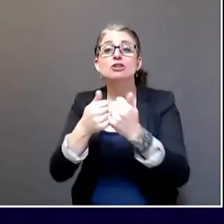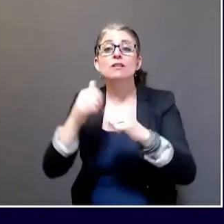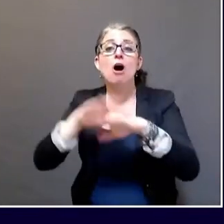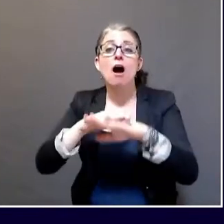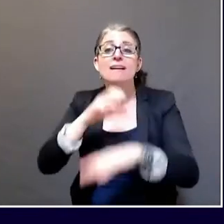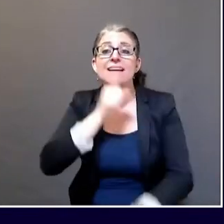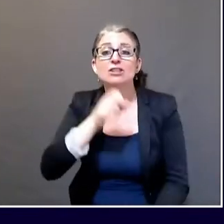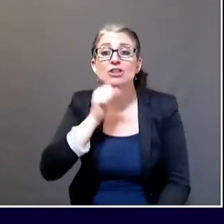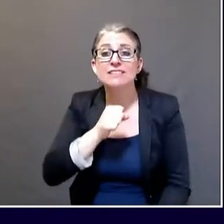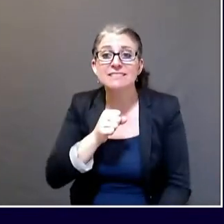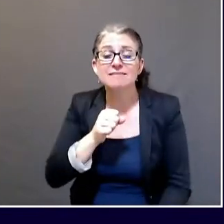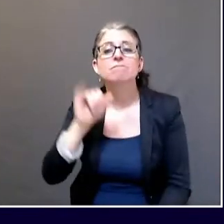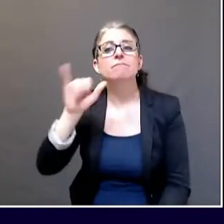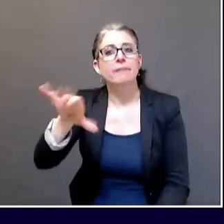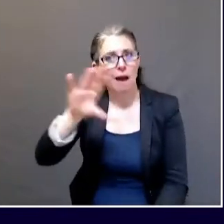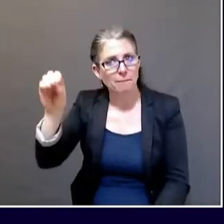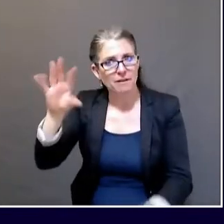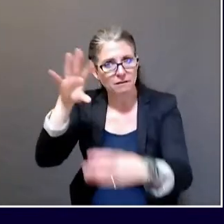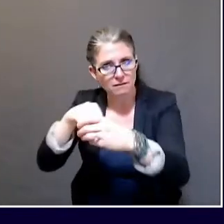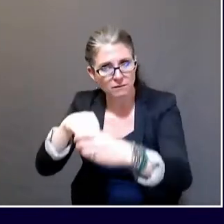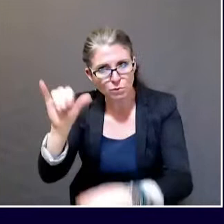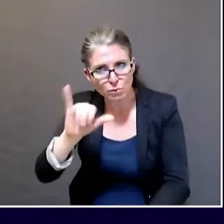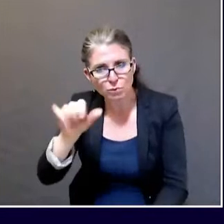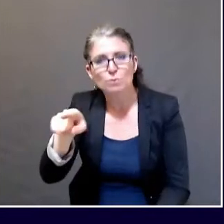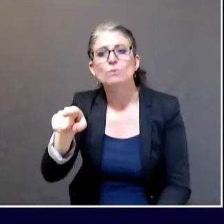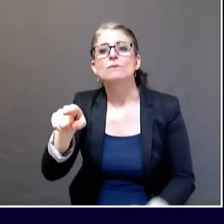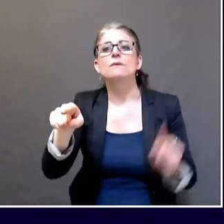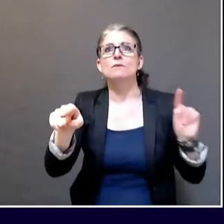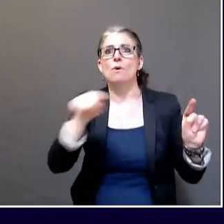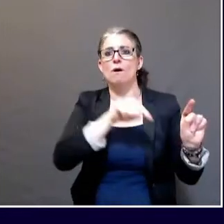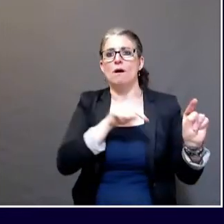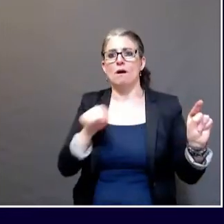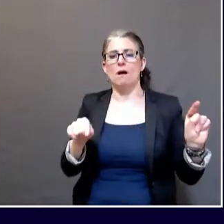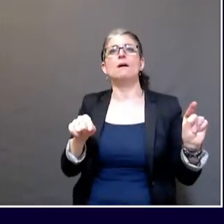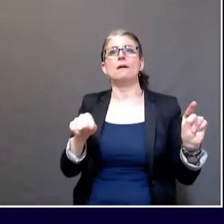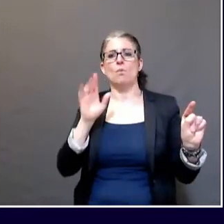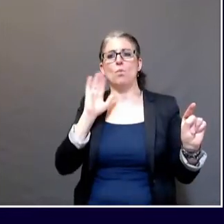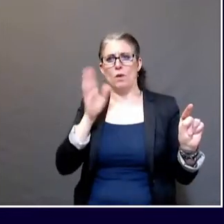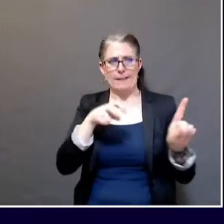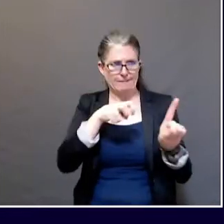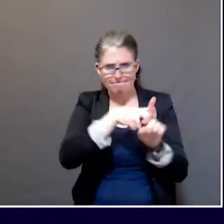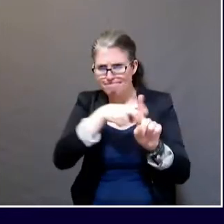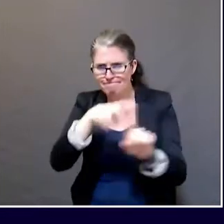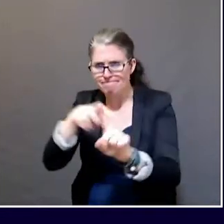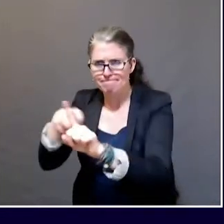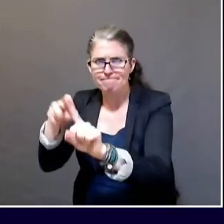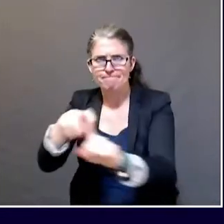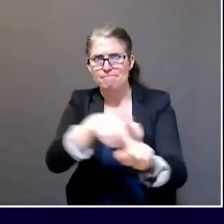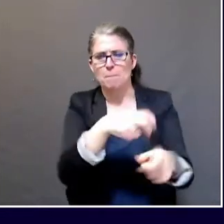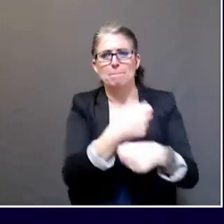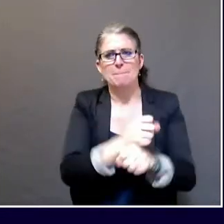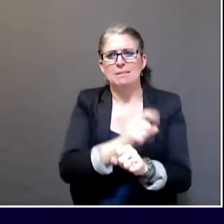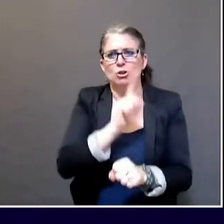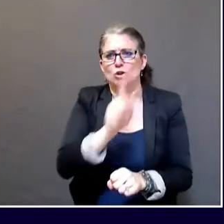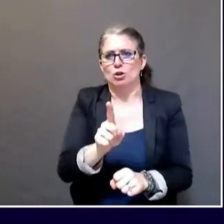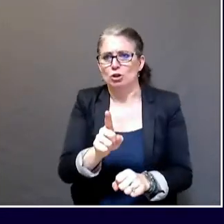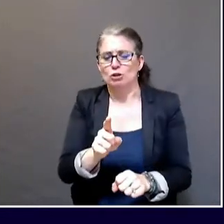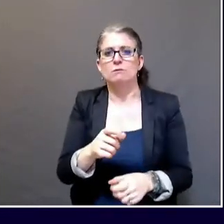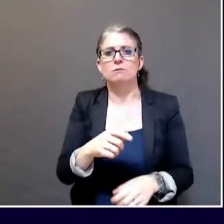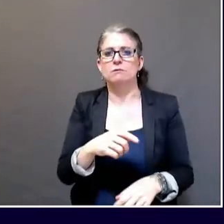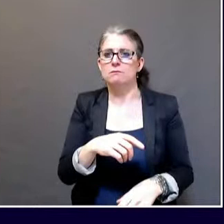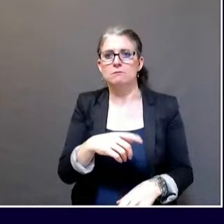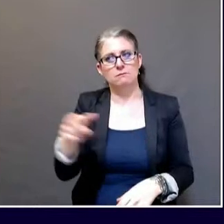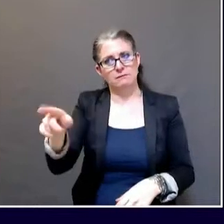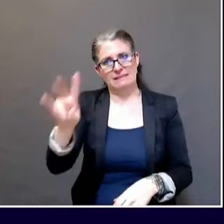of the system that we've just begun this week, more and more options to make sure that we are not just quickly and efficiently vaccinating